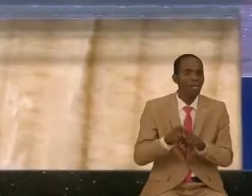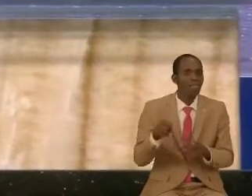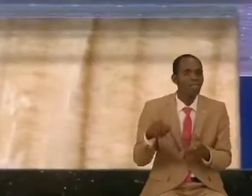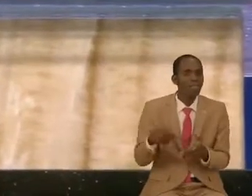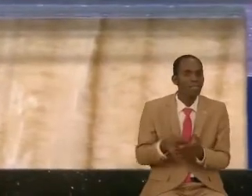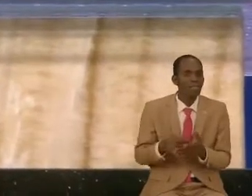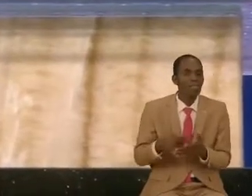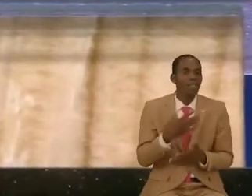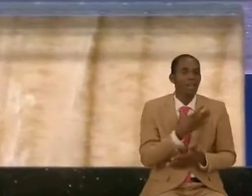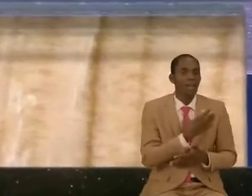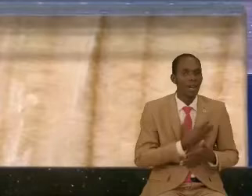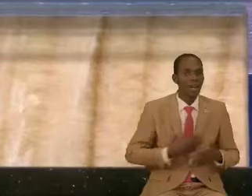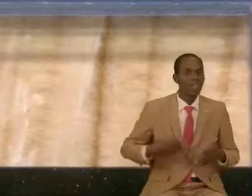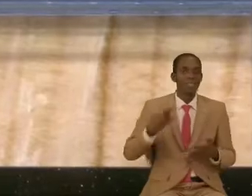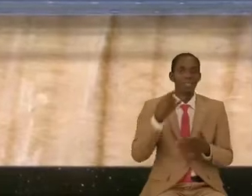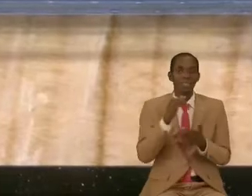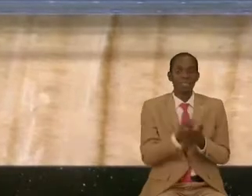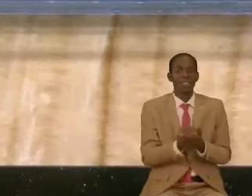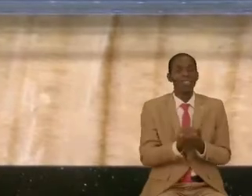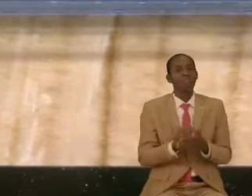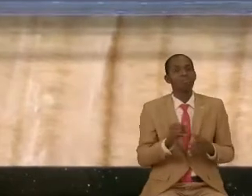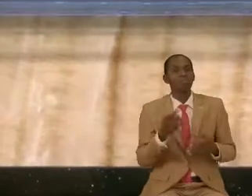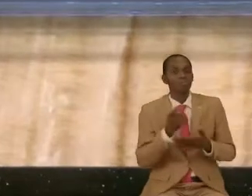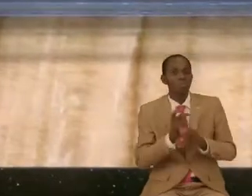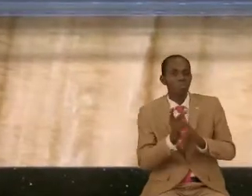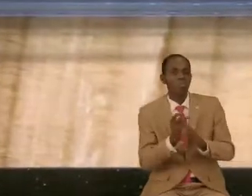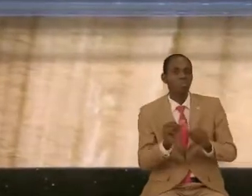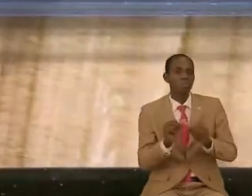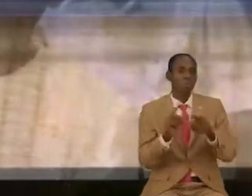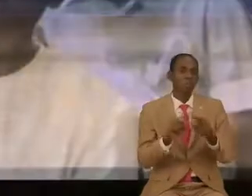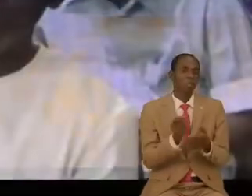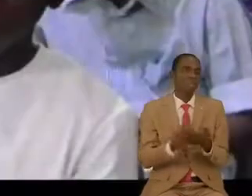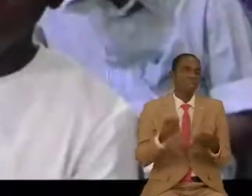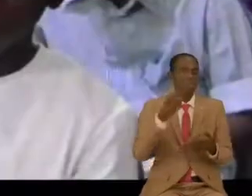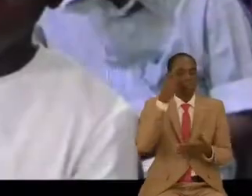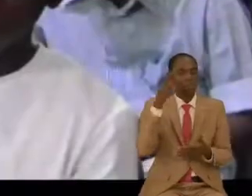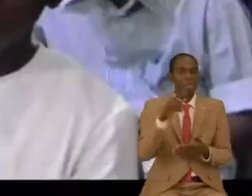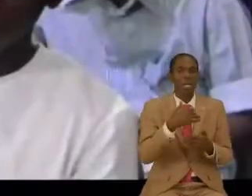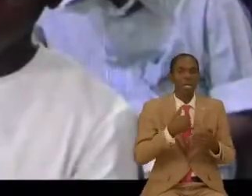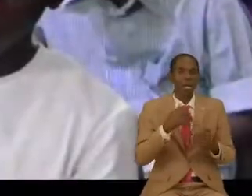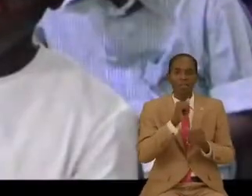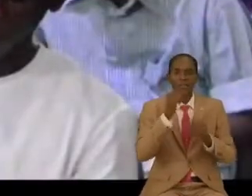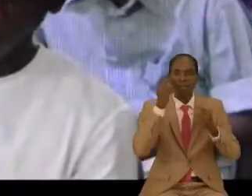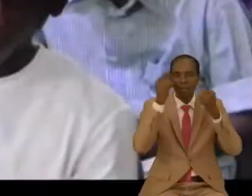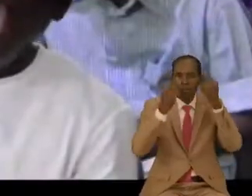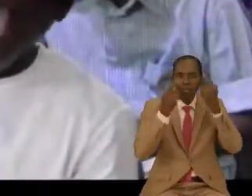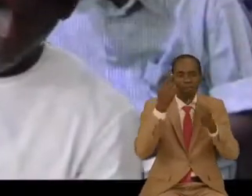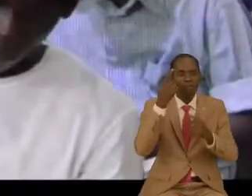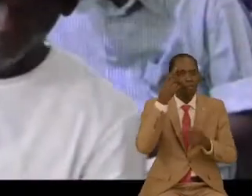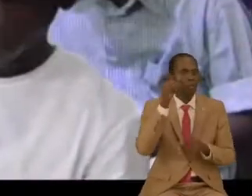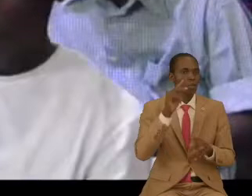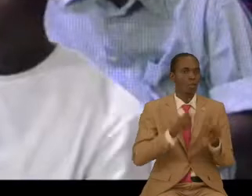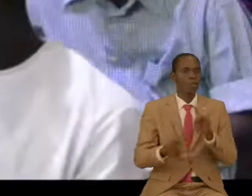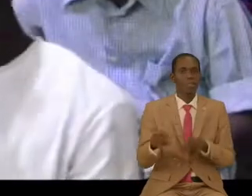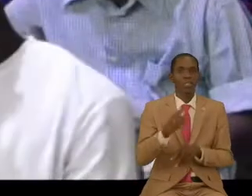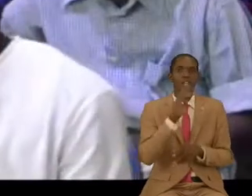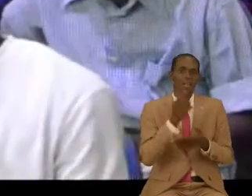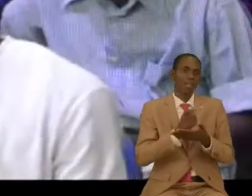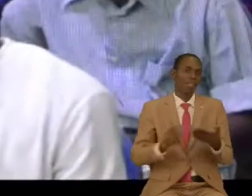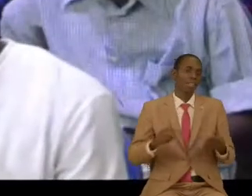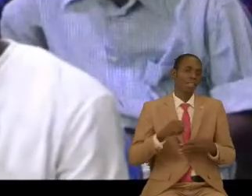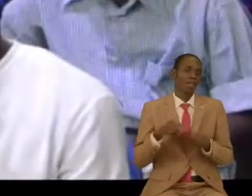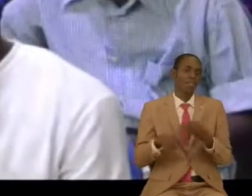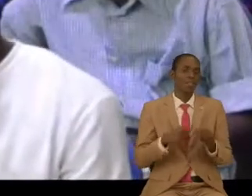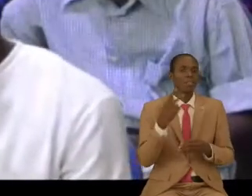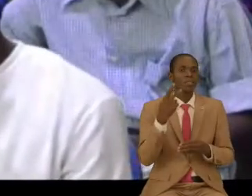they give themselves to that writing, it's because they have a concern for the people they are writing about. Look,